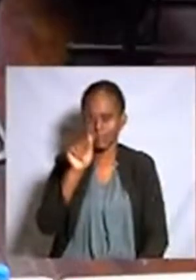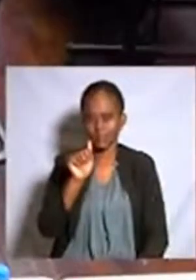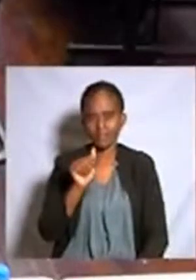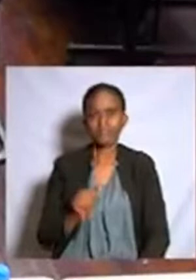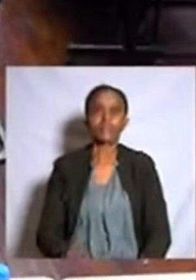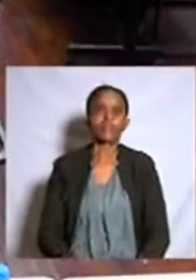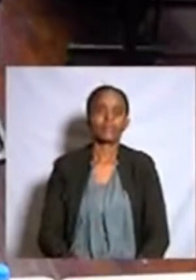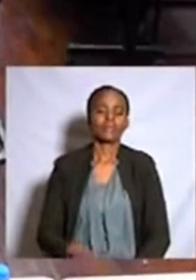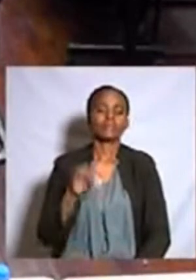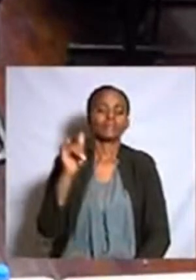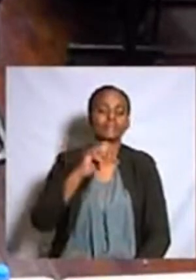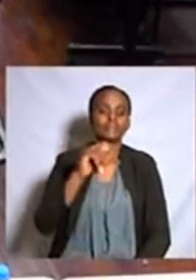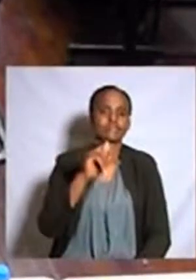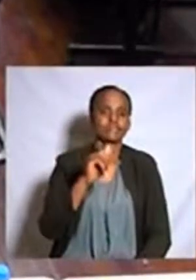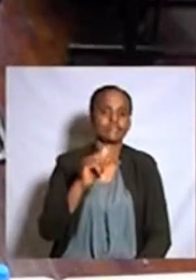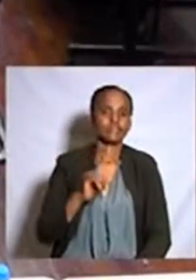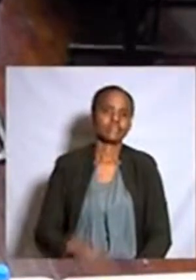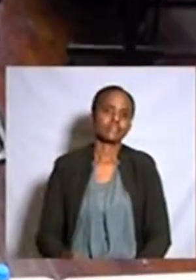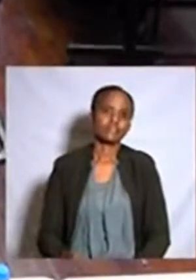Yeah.